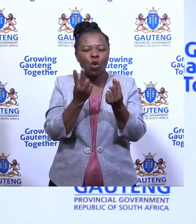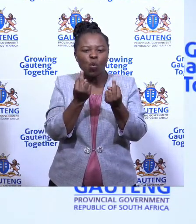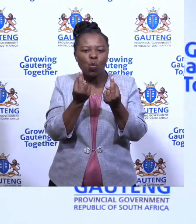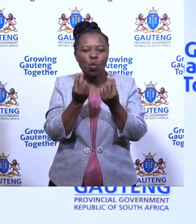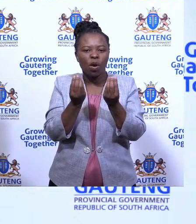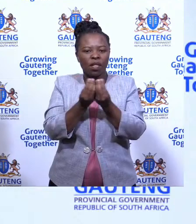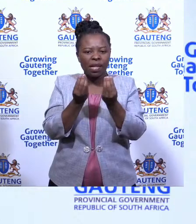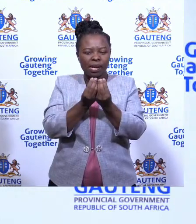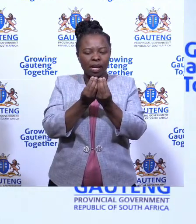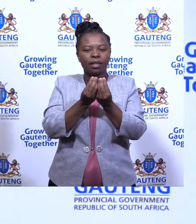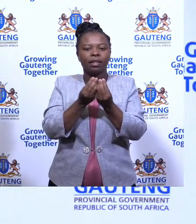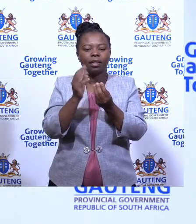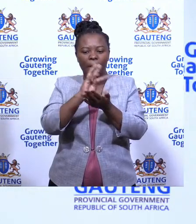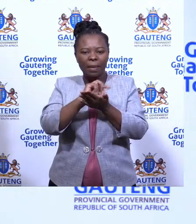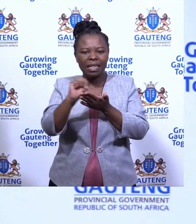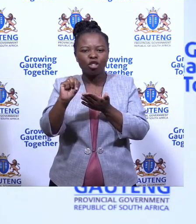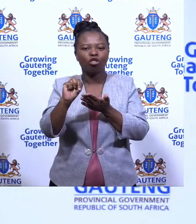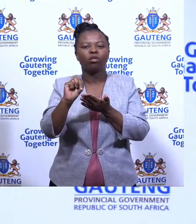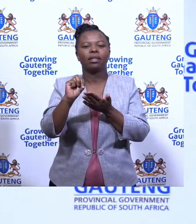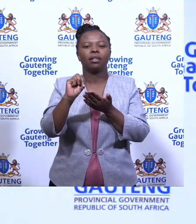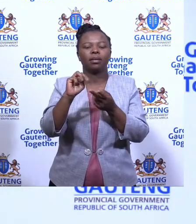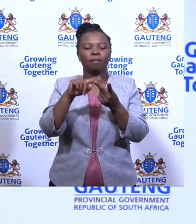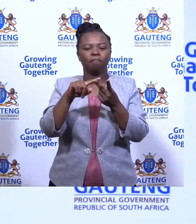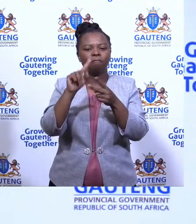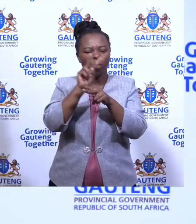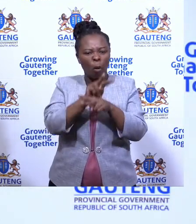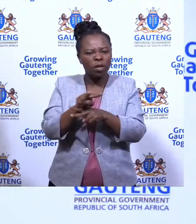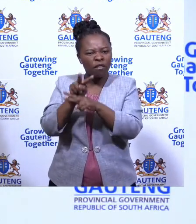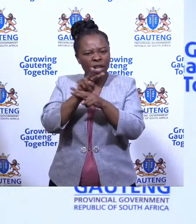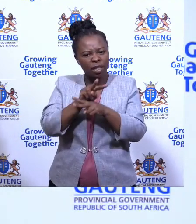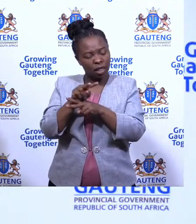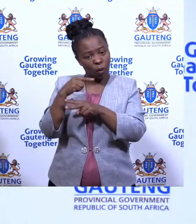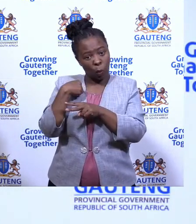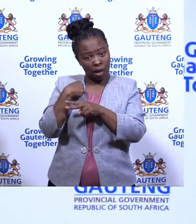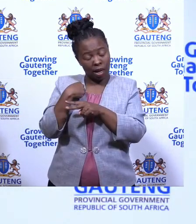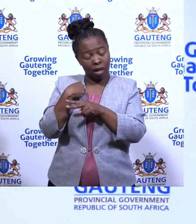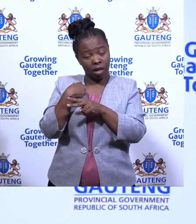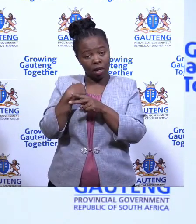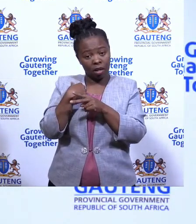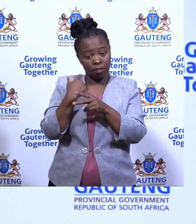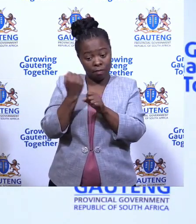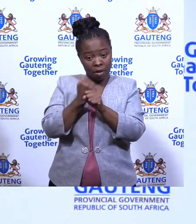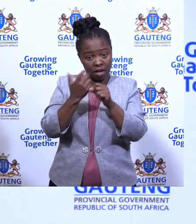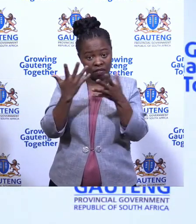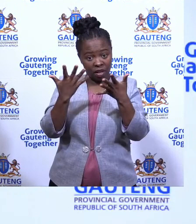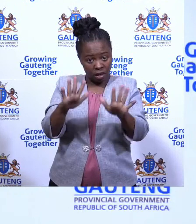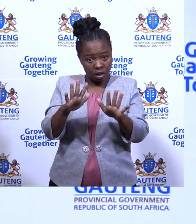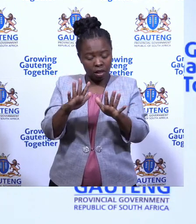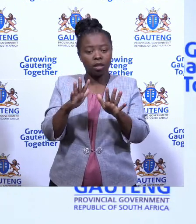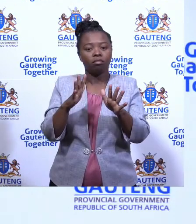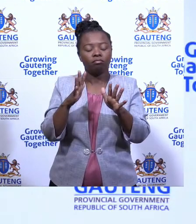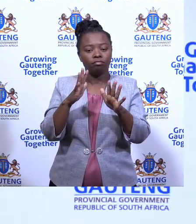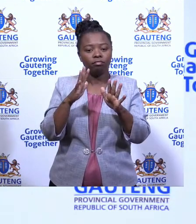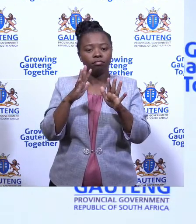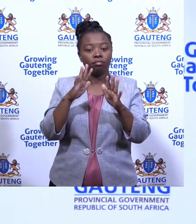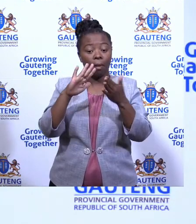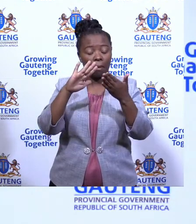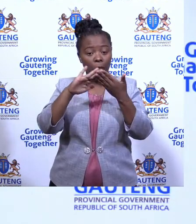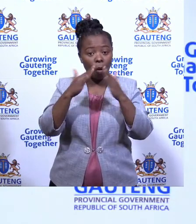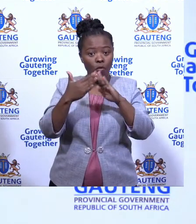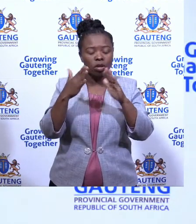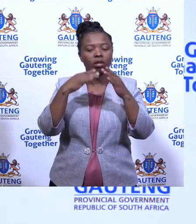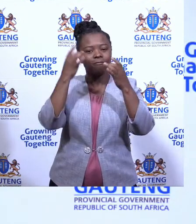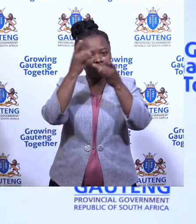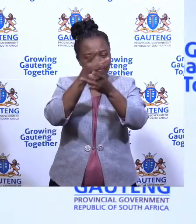trends, messages, observations that we have made that needs to be communicated to the